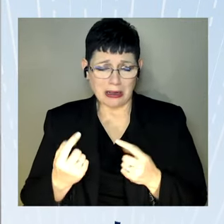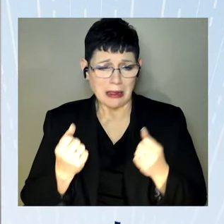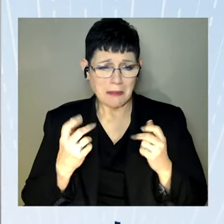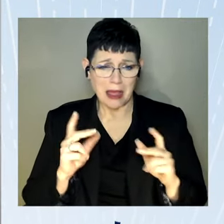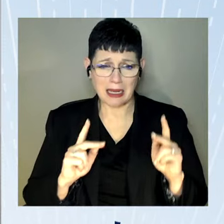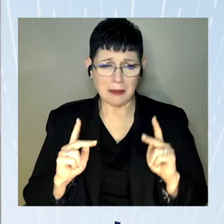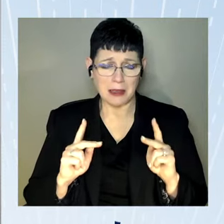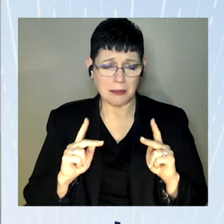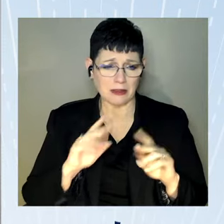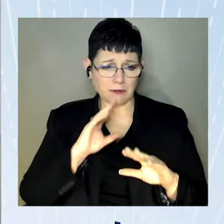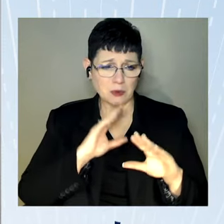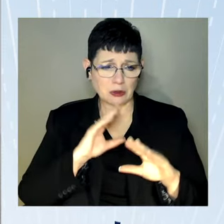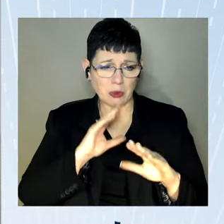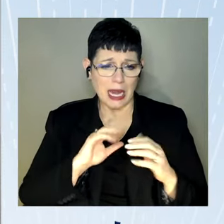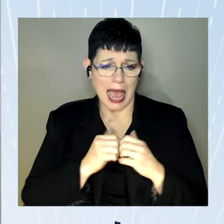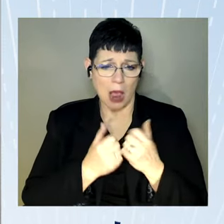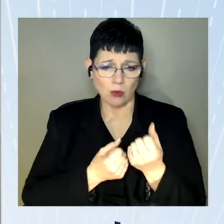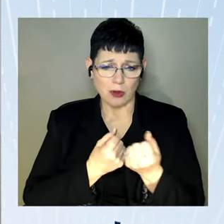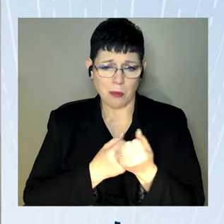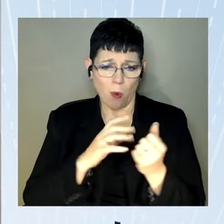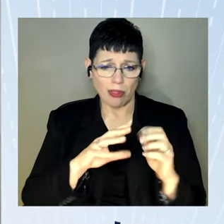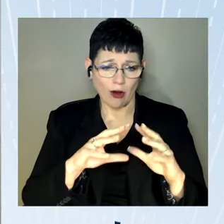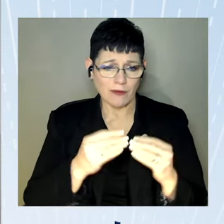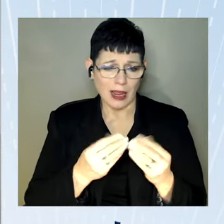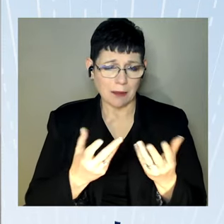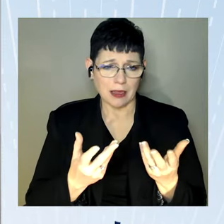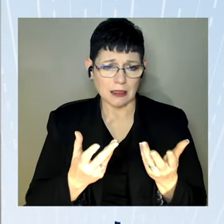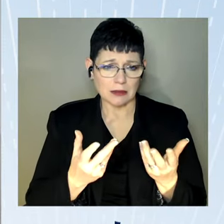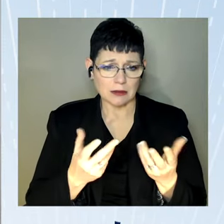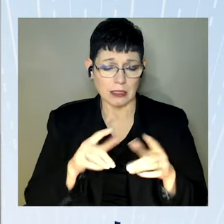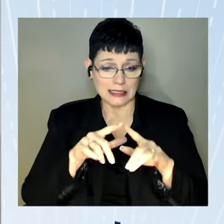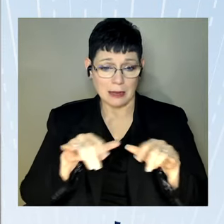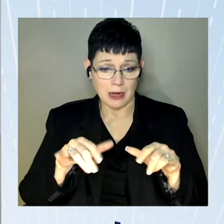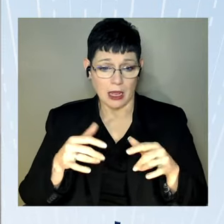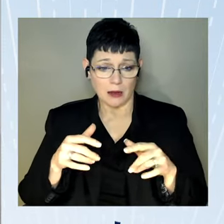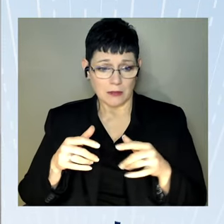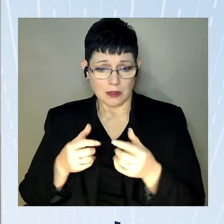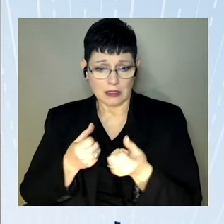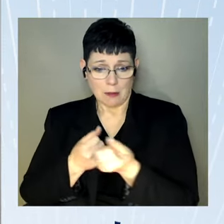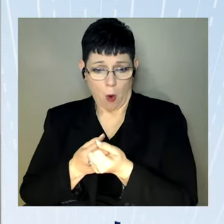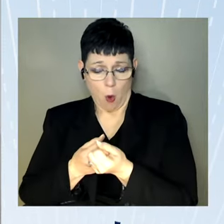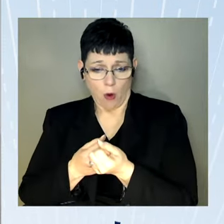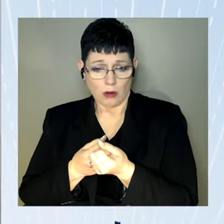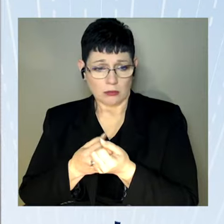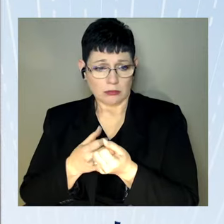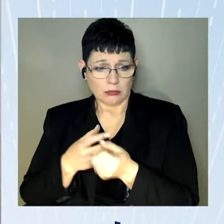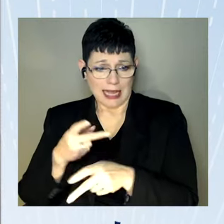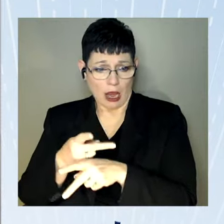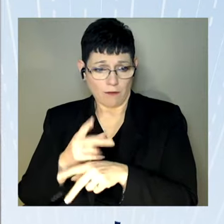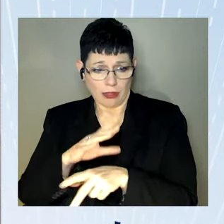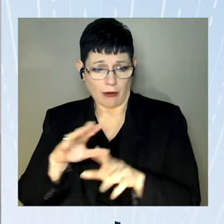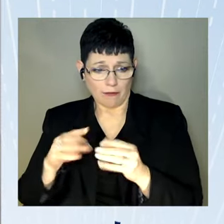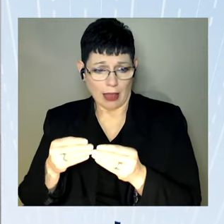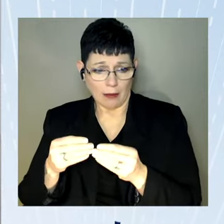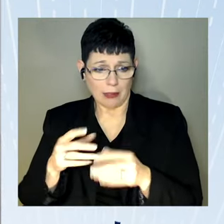support the people they dedicate their lives to while trying to support their own families and care for their loved ones. To all of you,